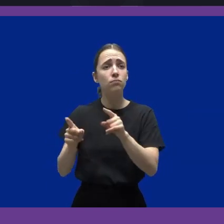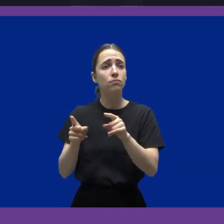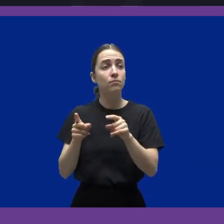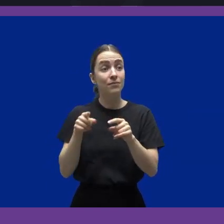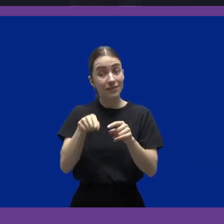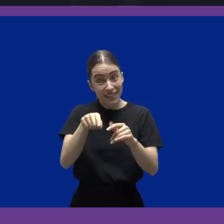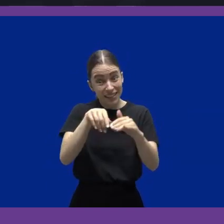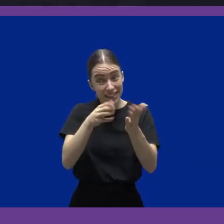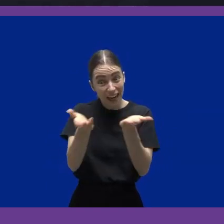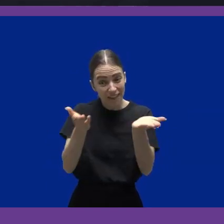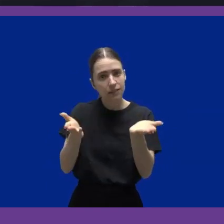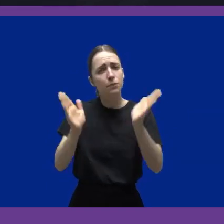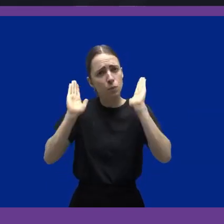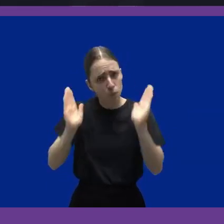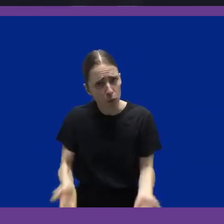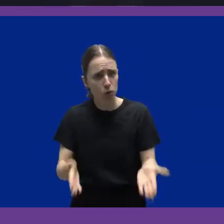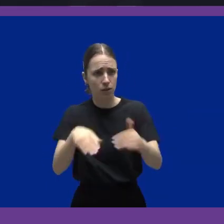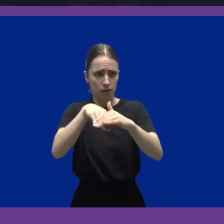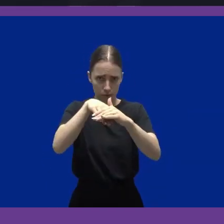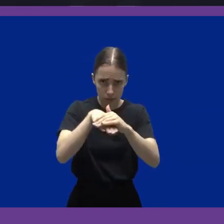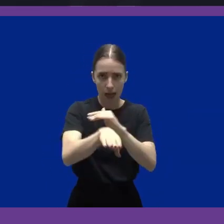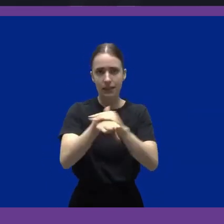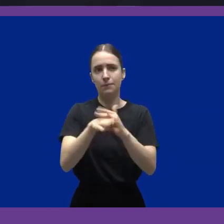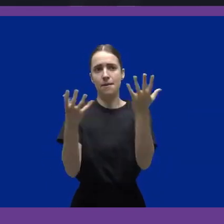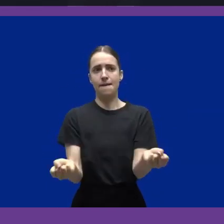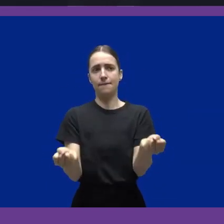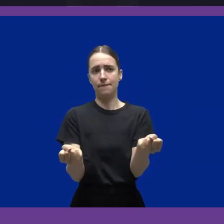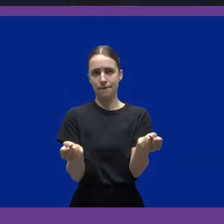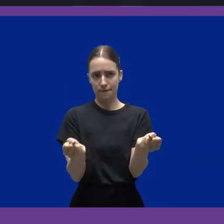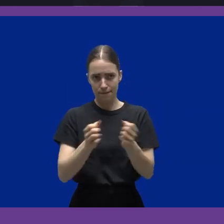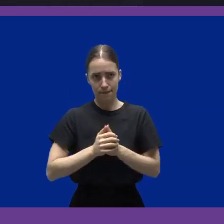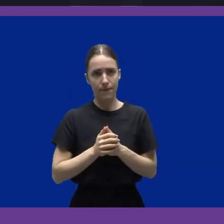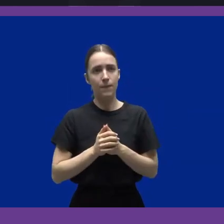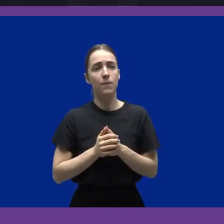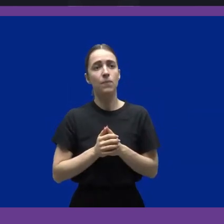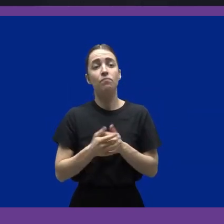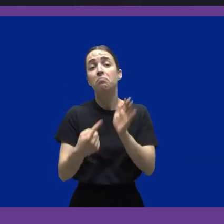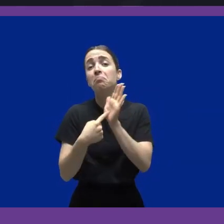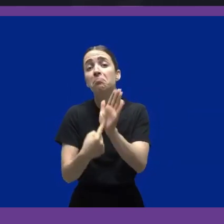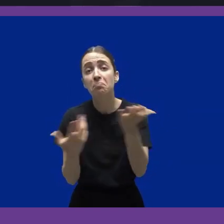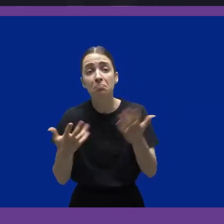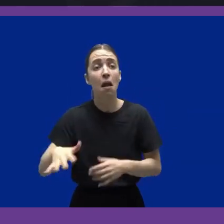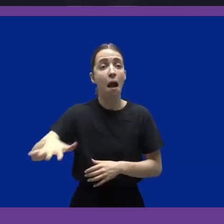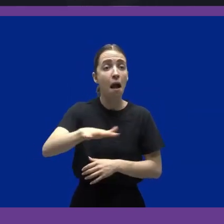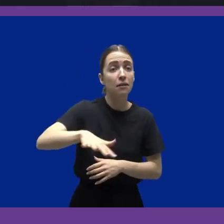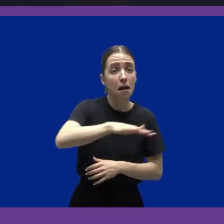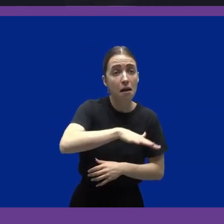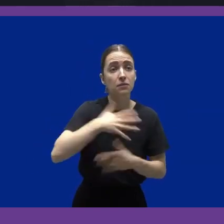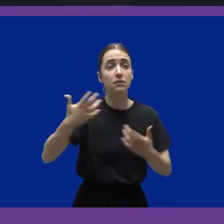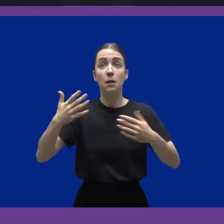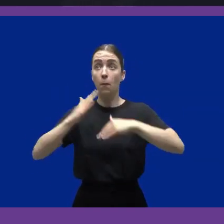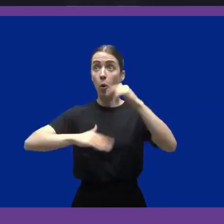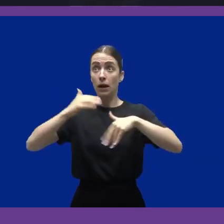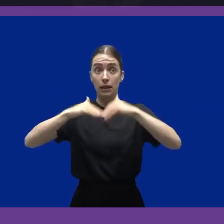this includes the use of related areas, the approach of the buildings, the toilets, and many other things.